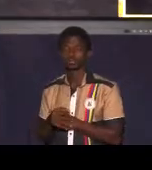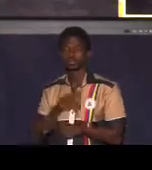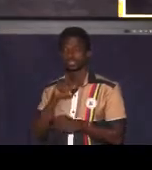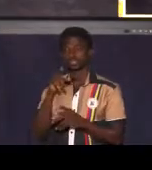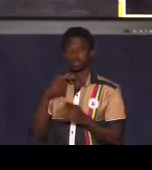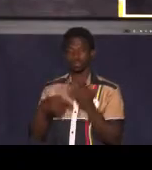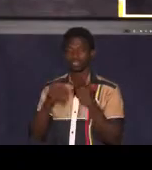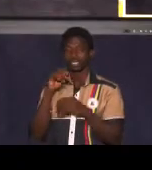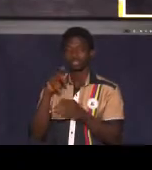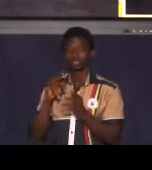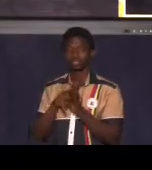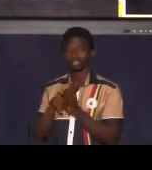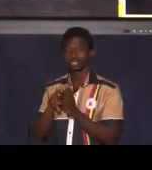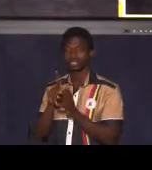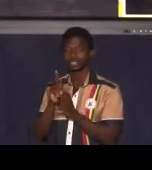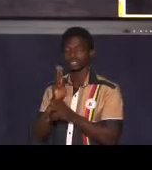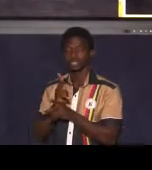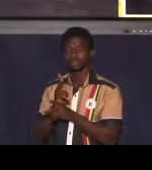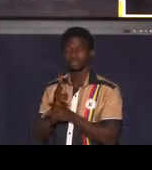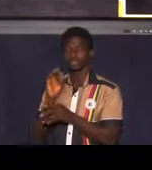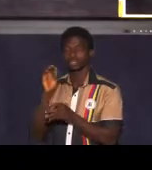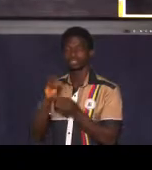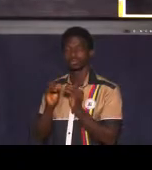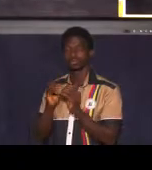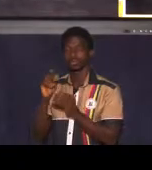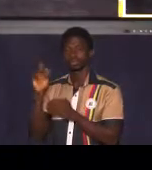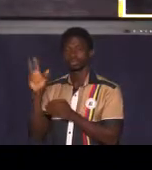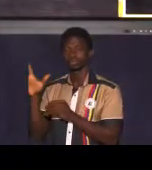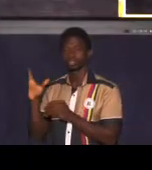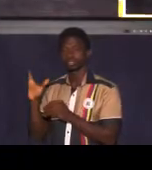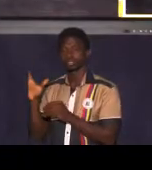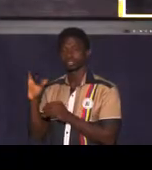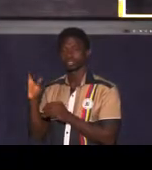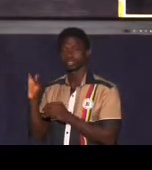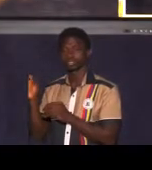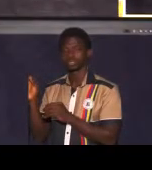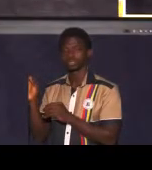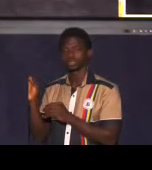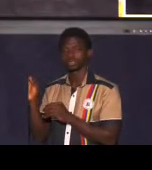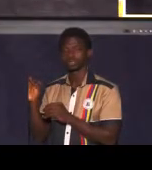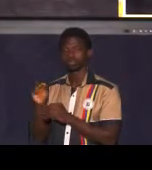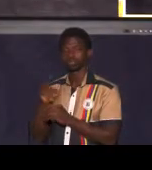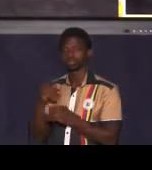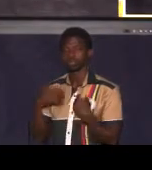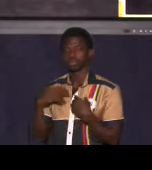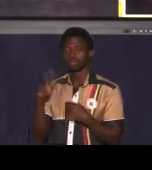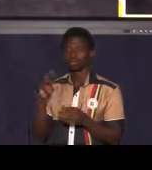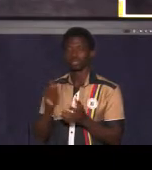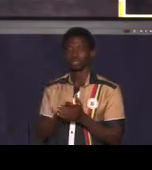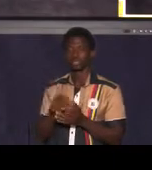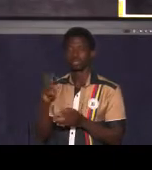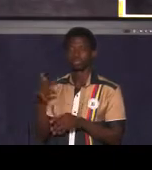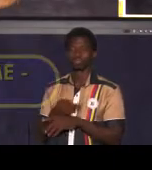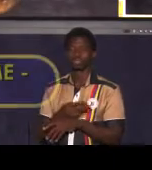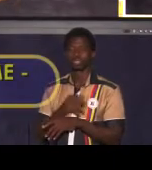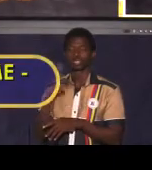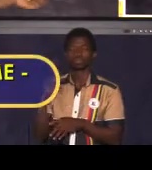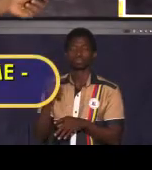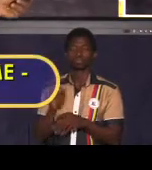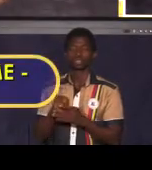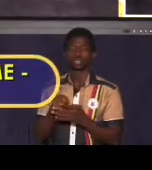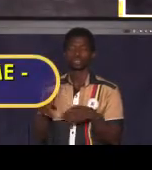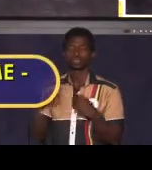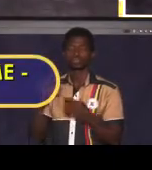it up. What are you keeping up? You count the number of zeros, that's 3 zeros, and you have 1,000. So 4 times 1,000 gives